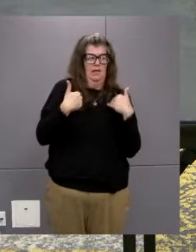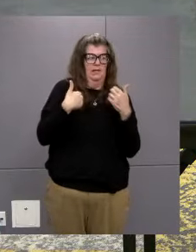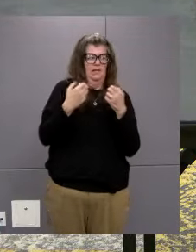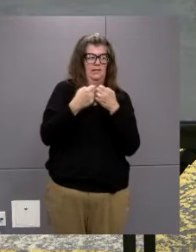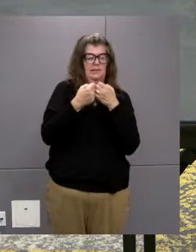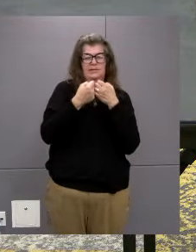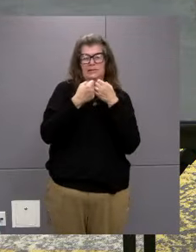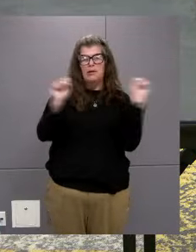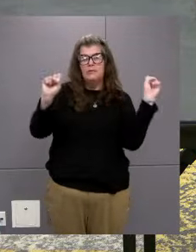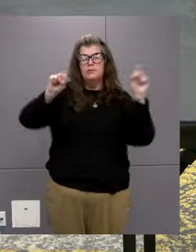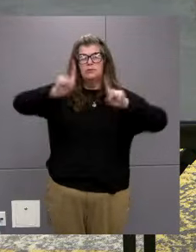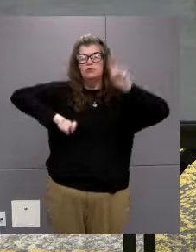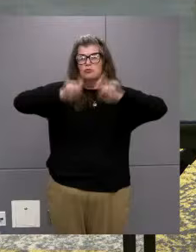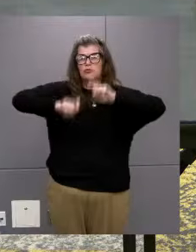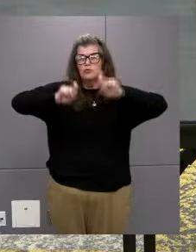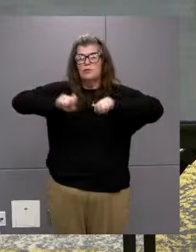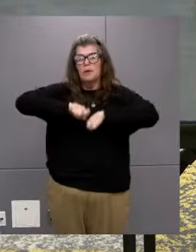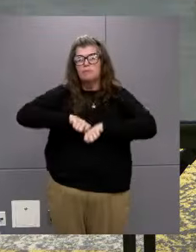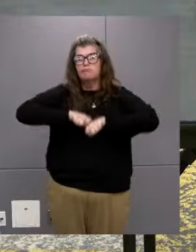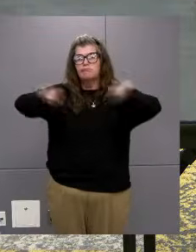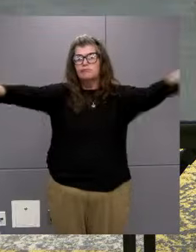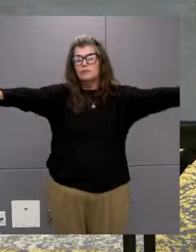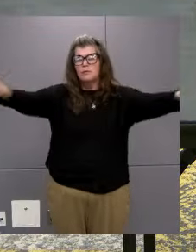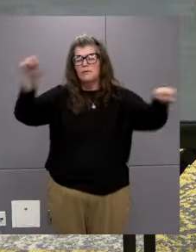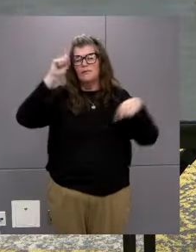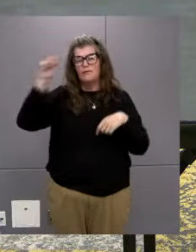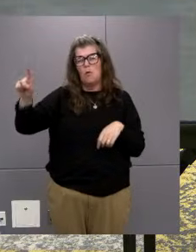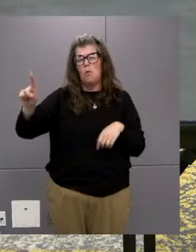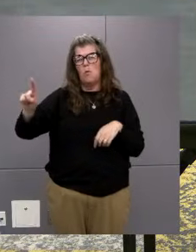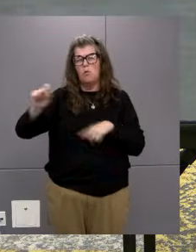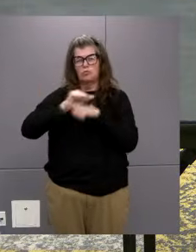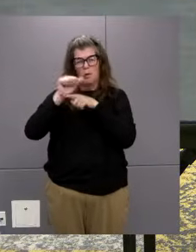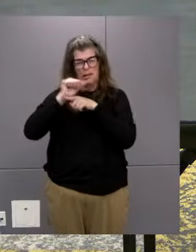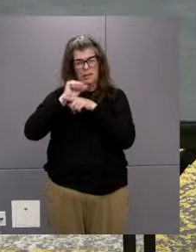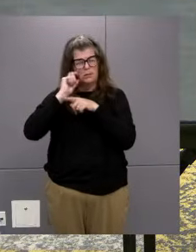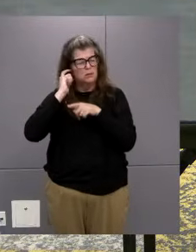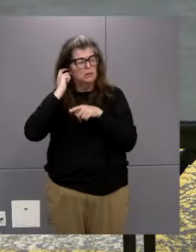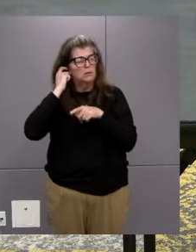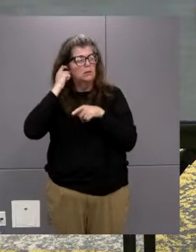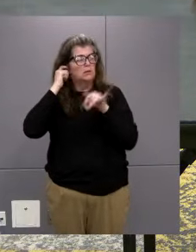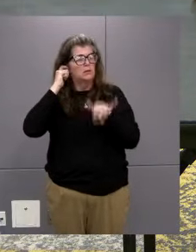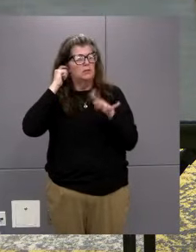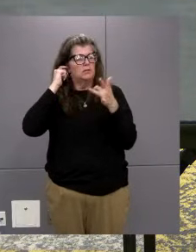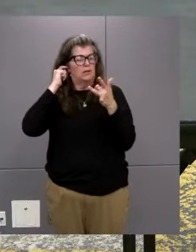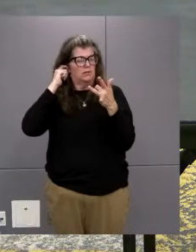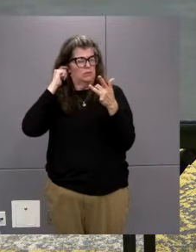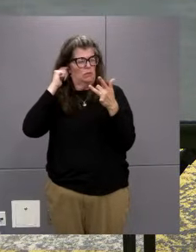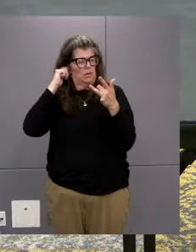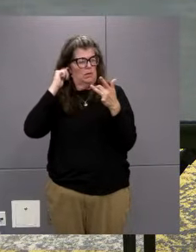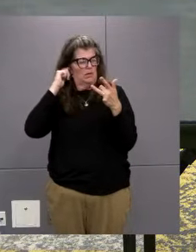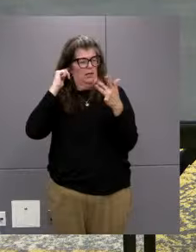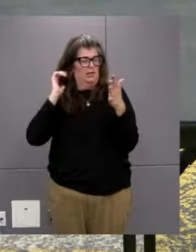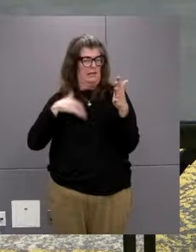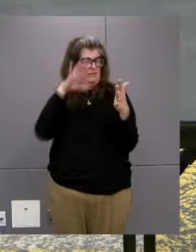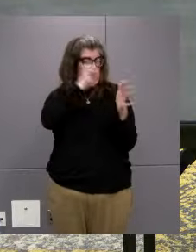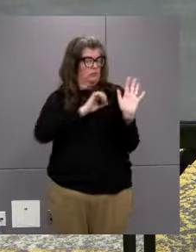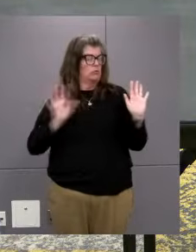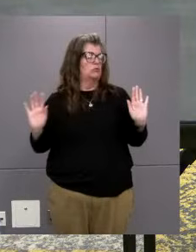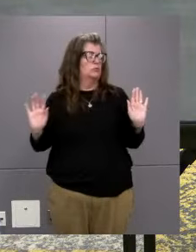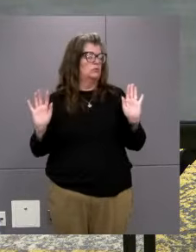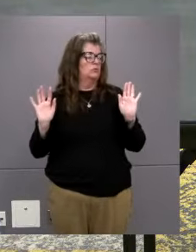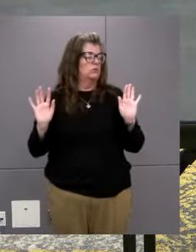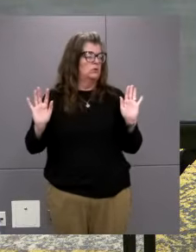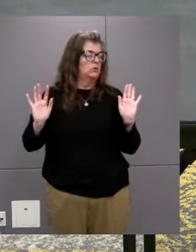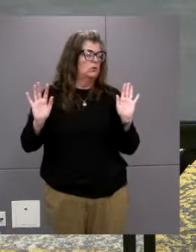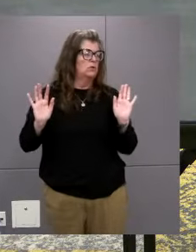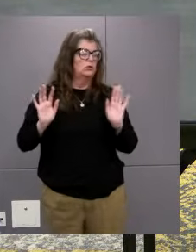that had went out because we did I think it was an active shooter. So that could have been why there was a lower number. That's just my assumption.